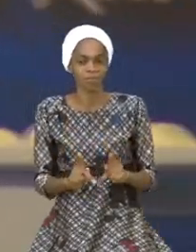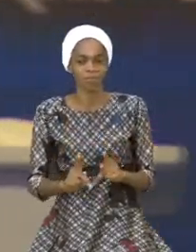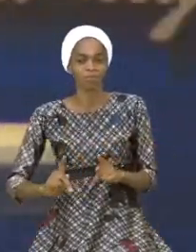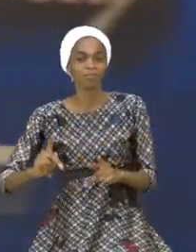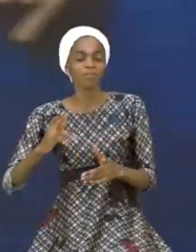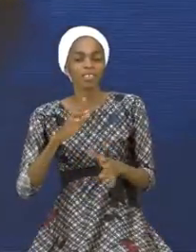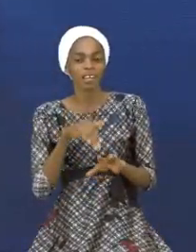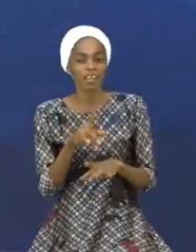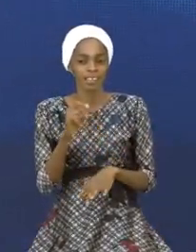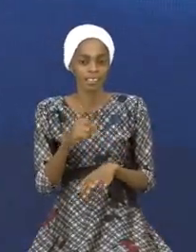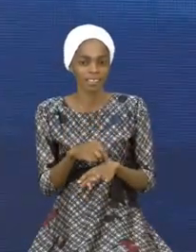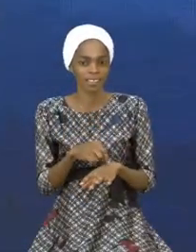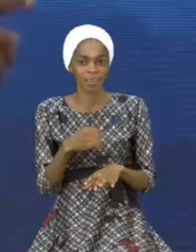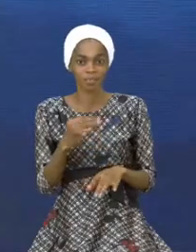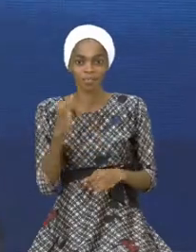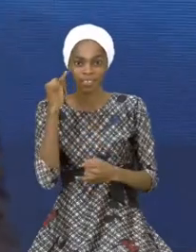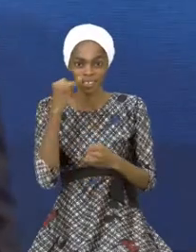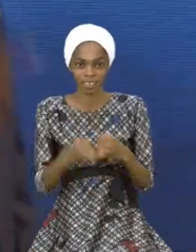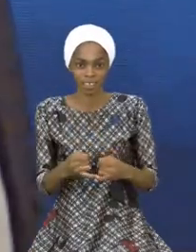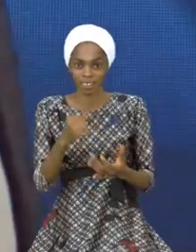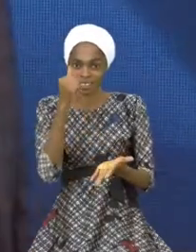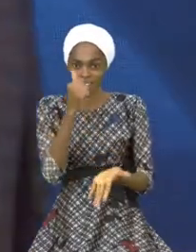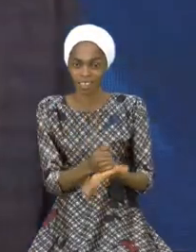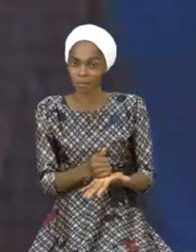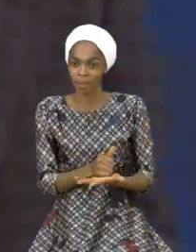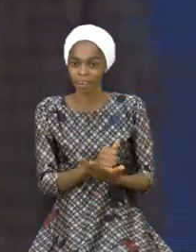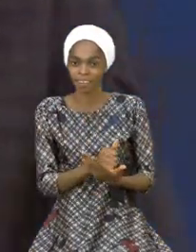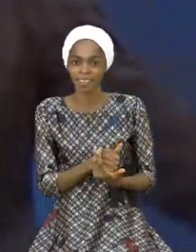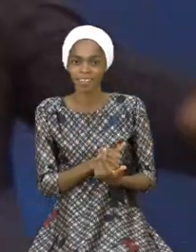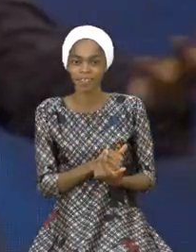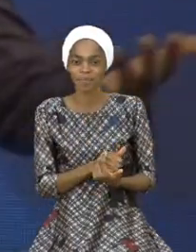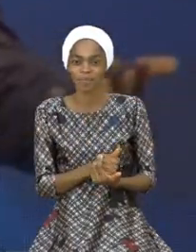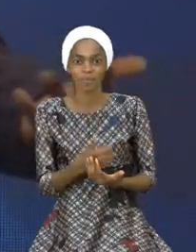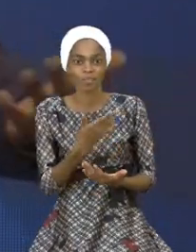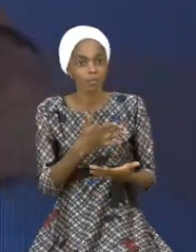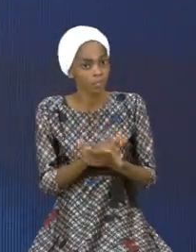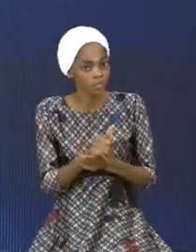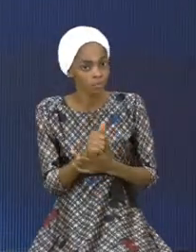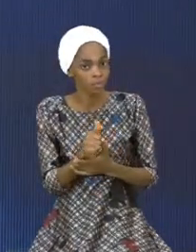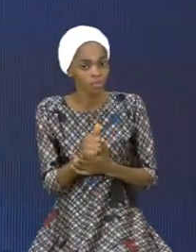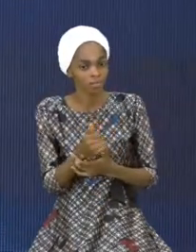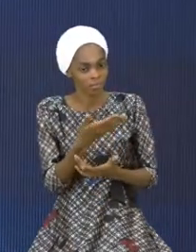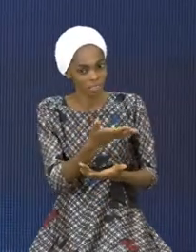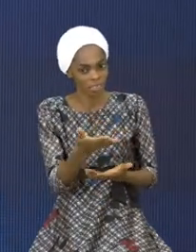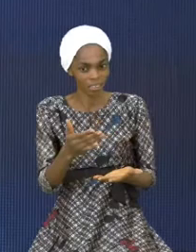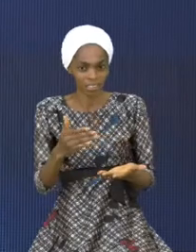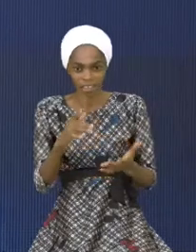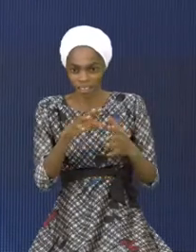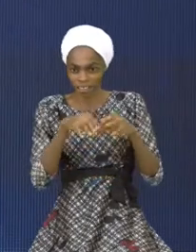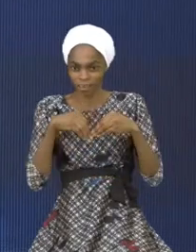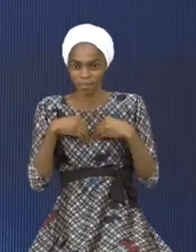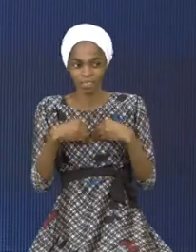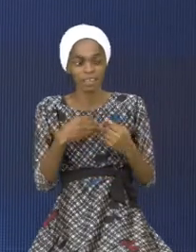the time of the final amen. They believed, they accepted, and